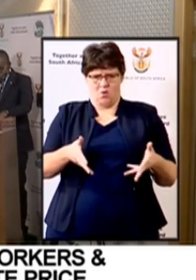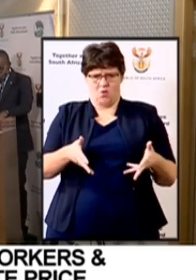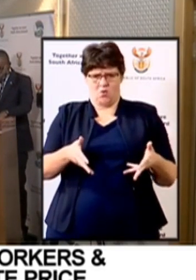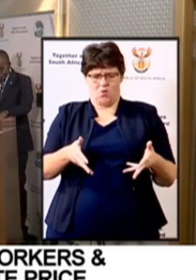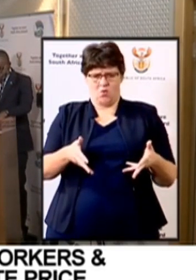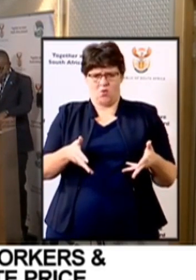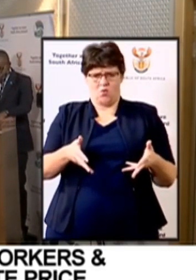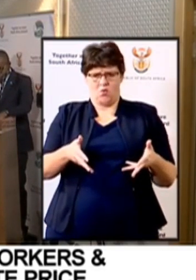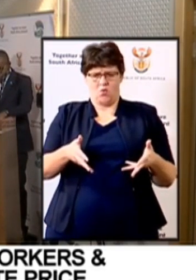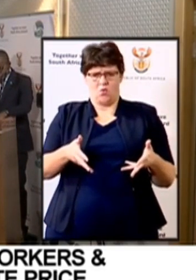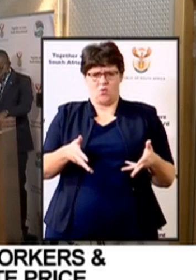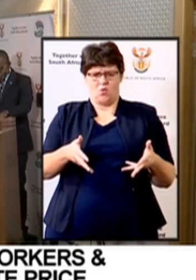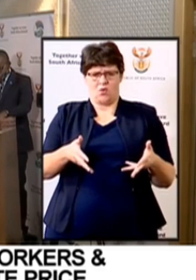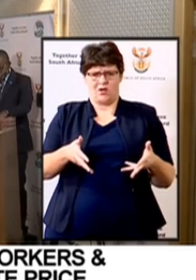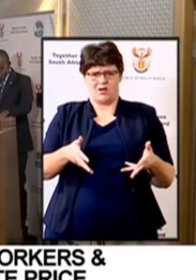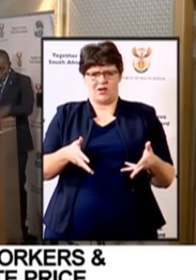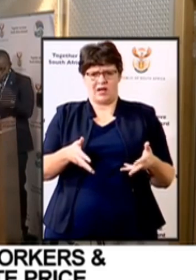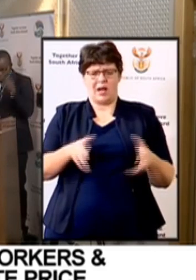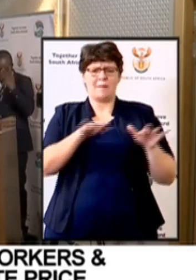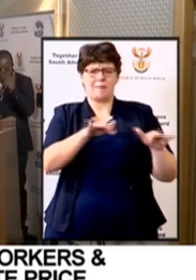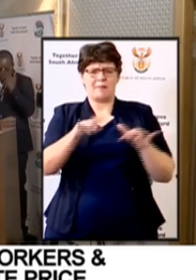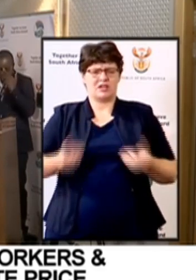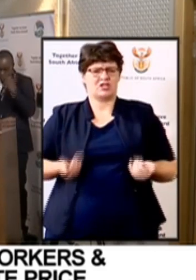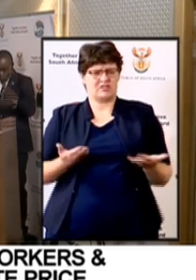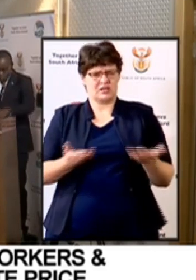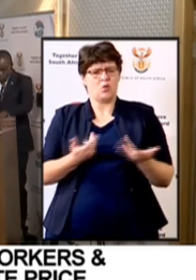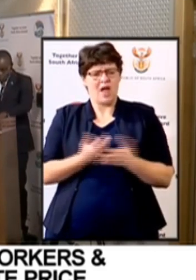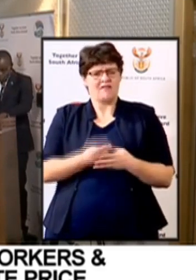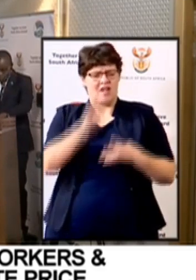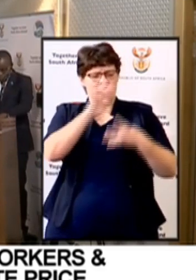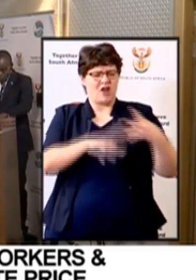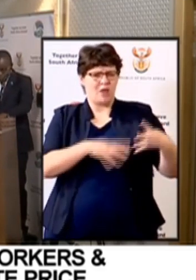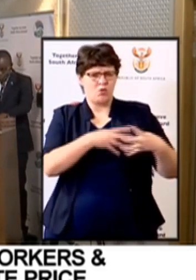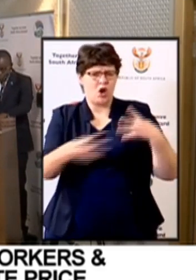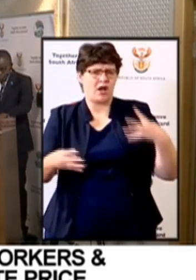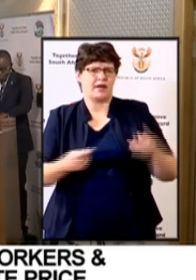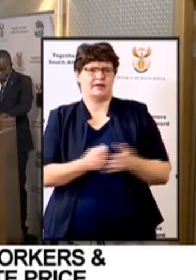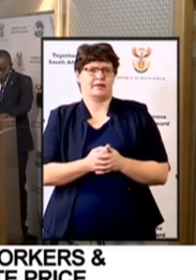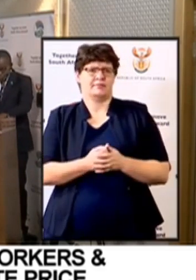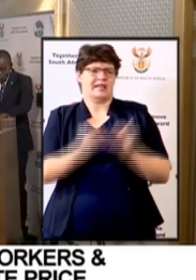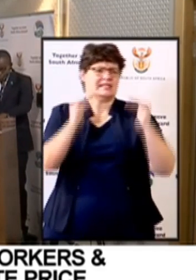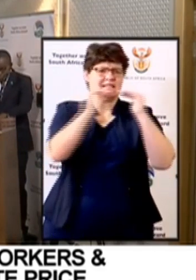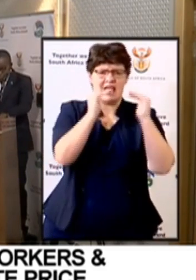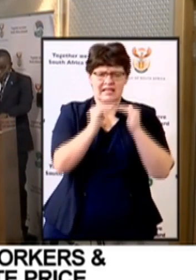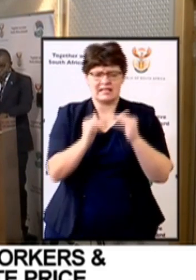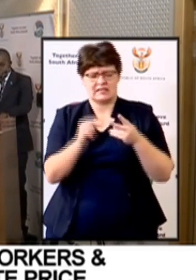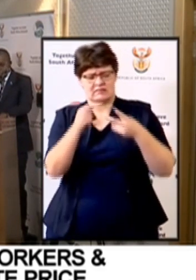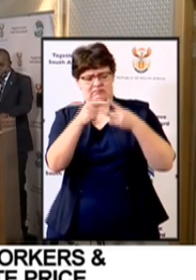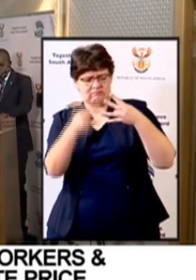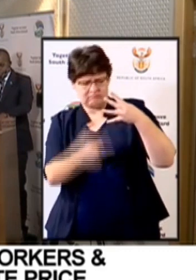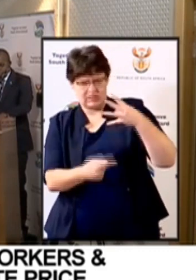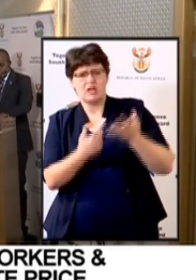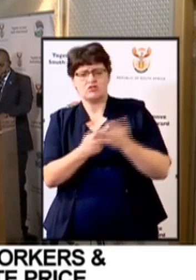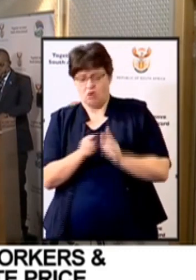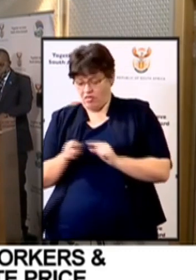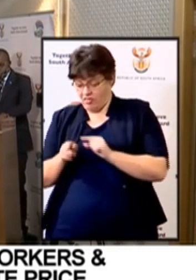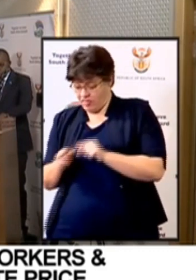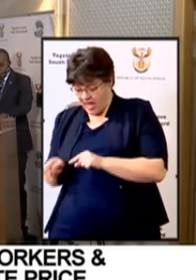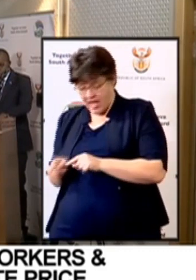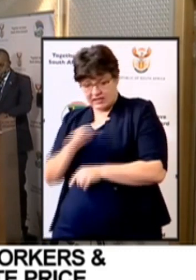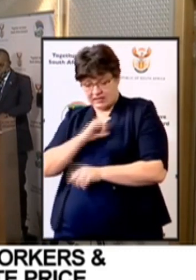on the process to develop the framework and standards to allow for the public servants to return to work, okay, once